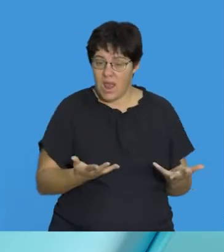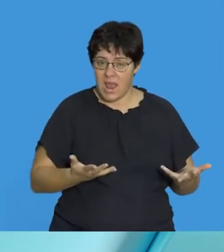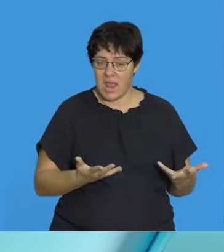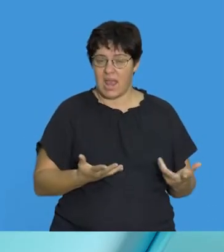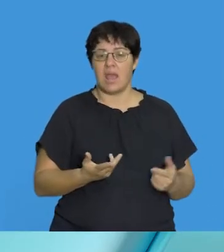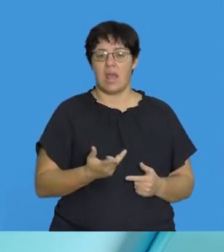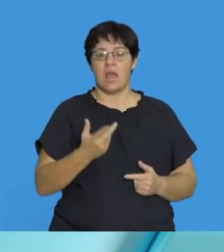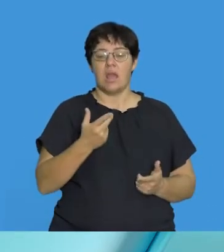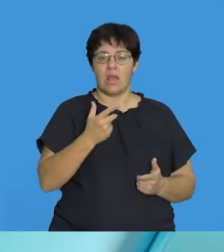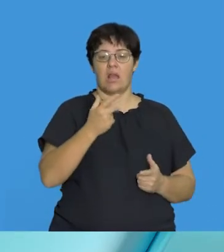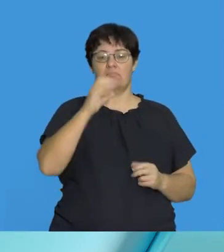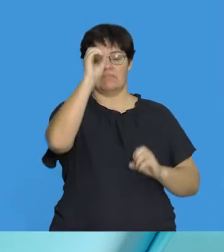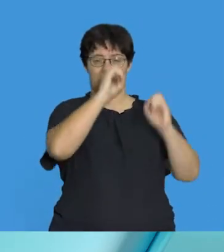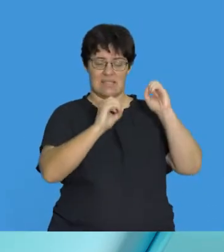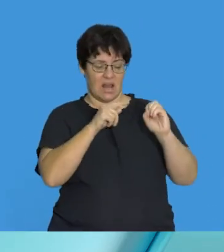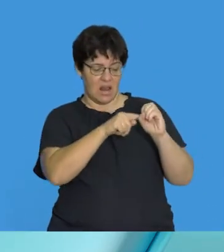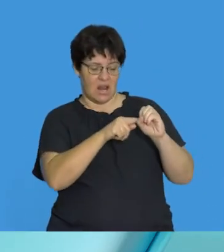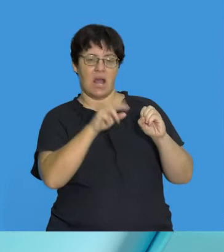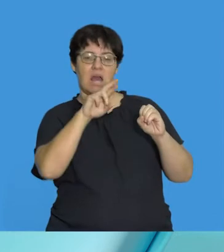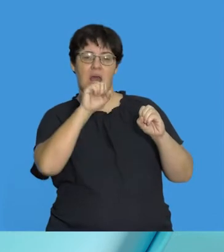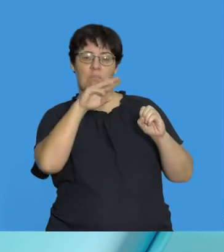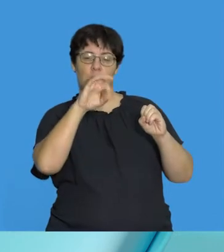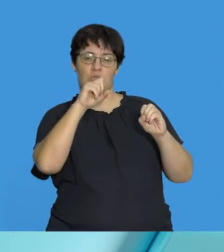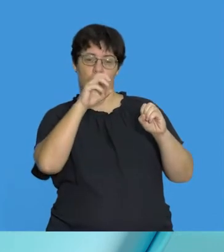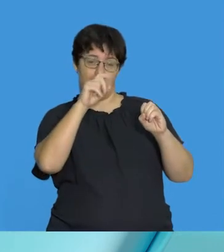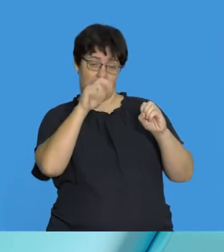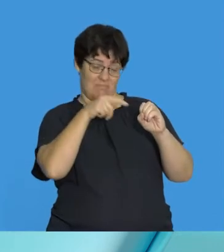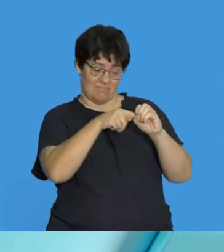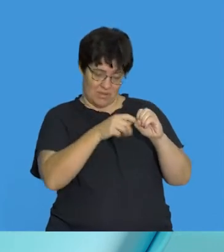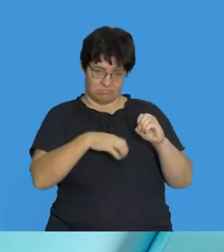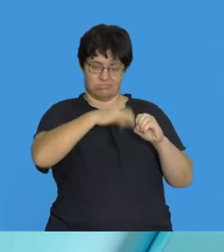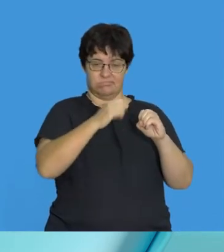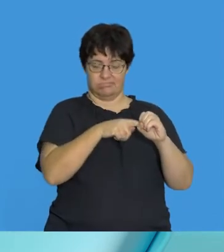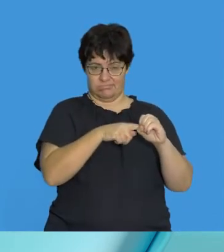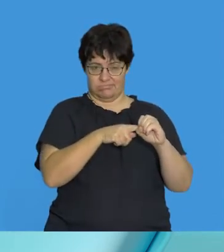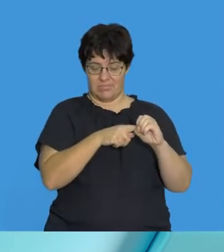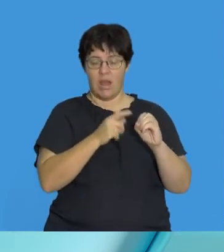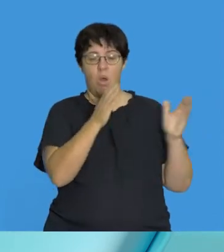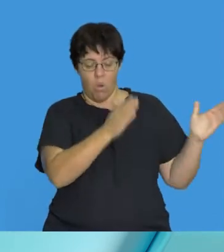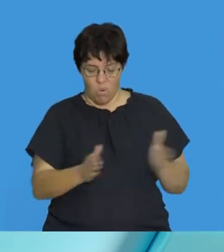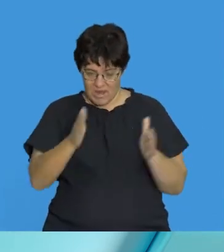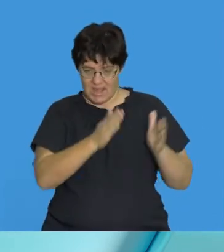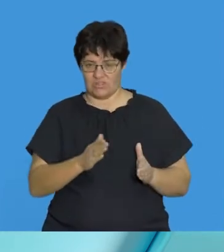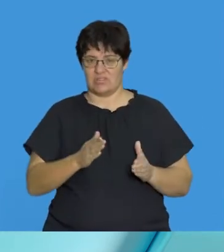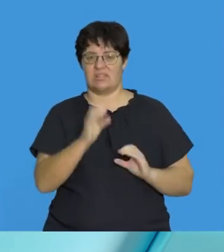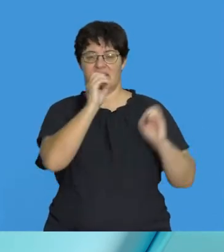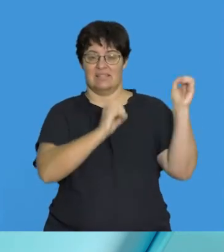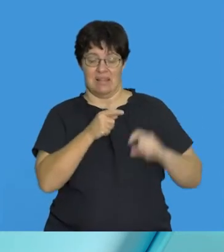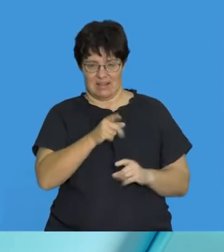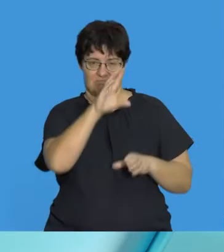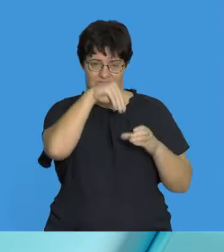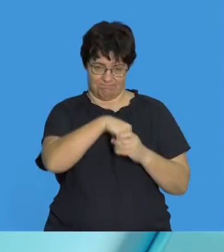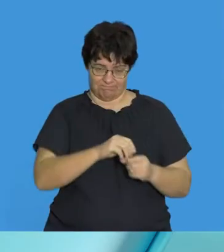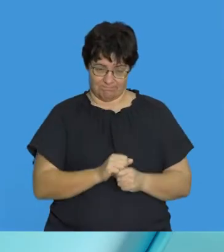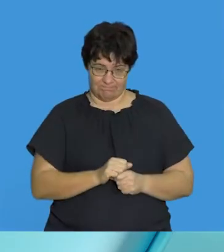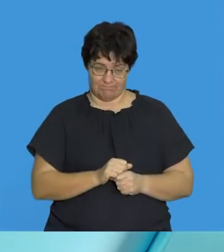an organelle called the ribosome. And this is again context to cell organization. Proteins are a very important part